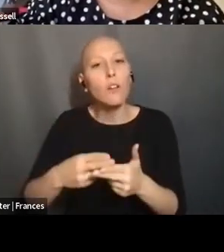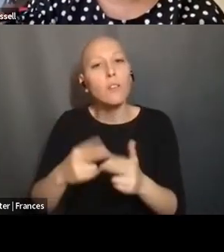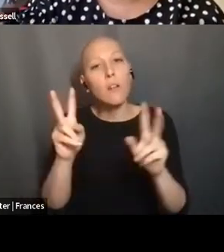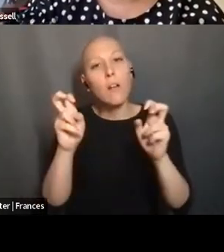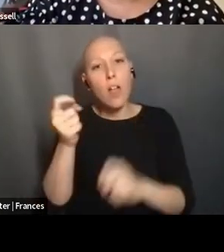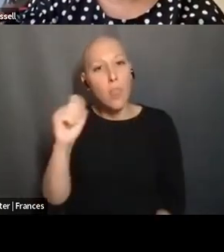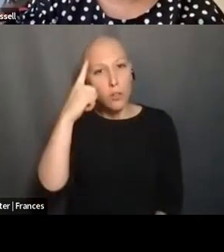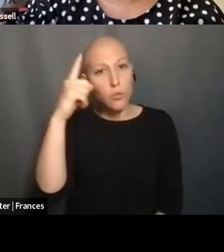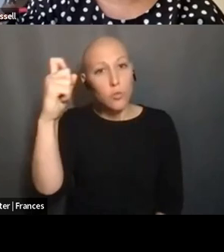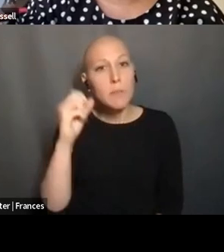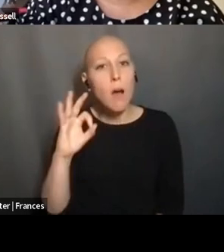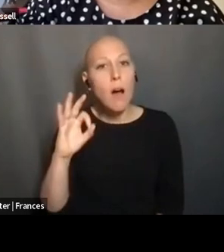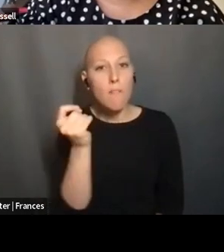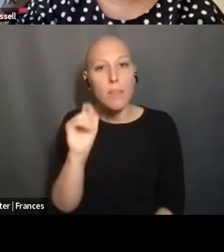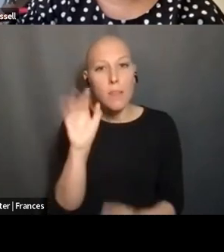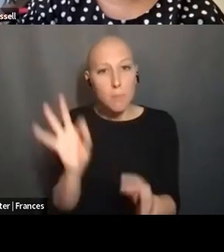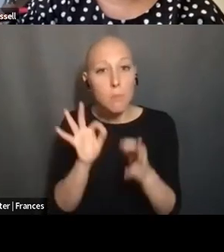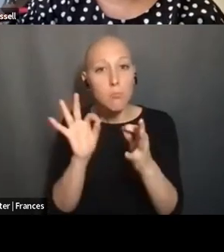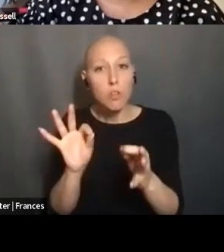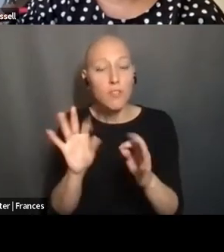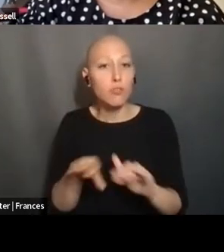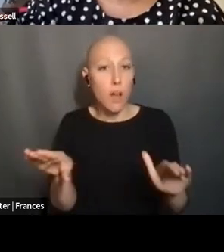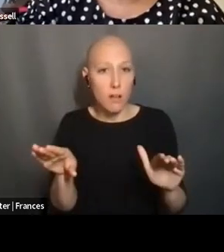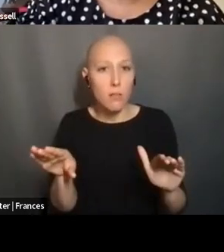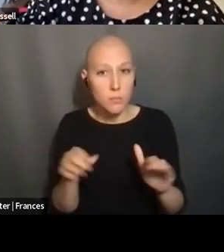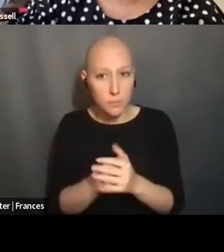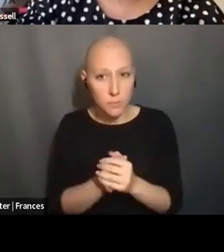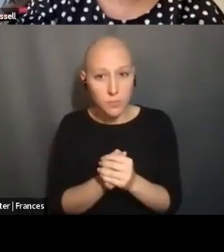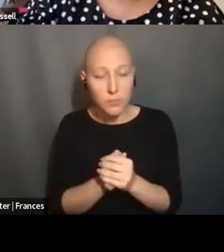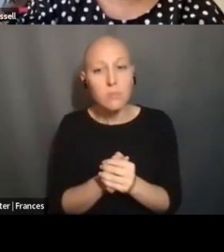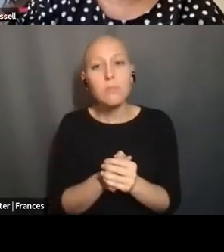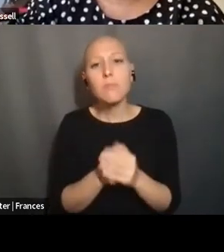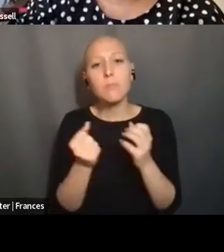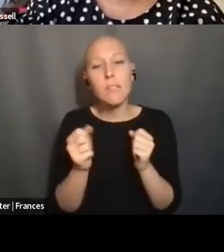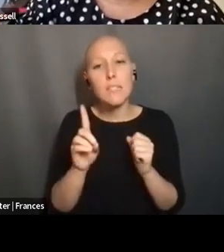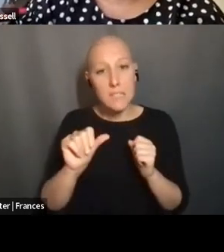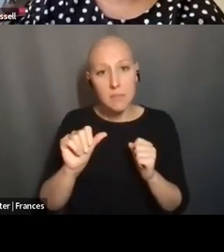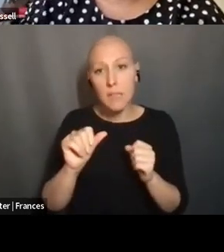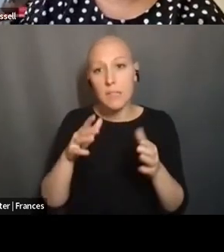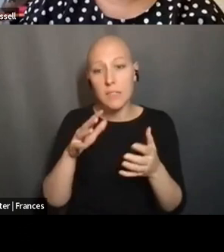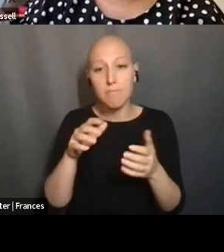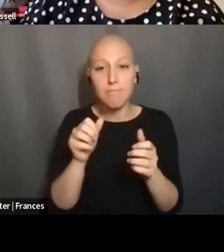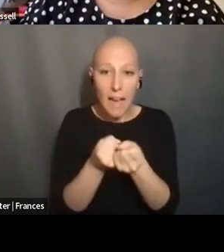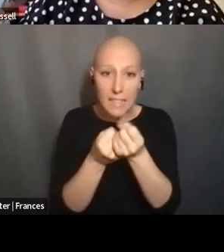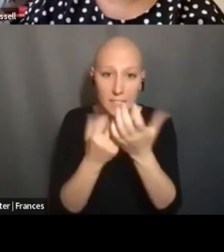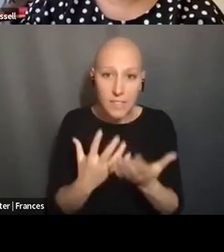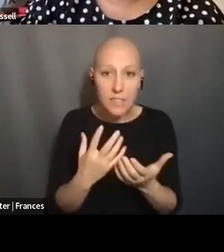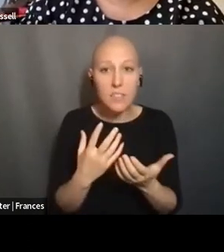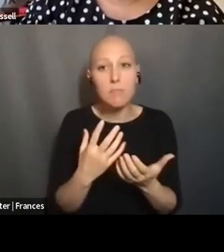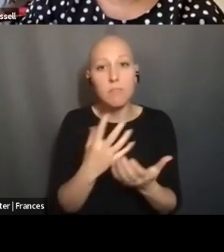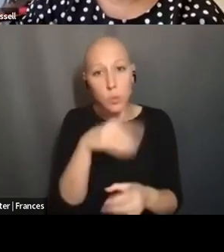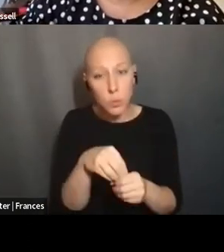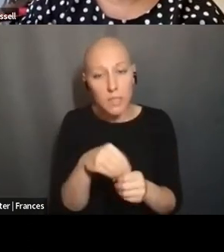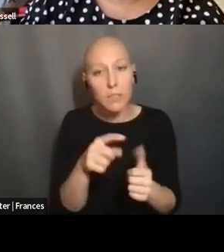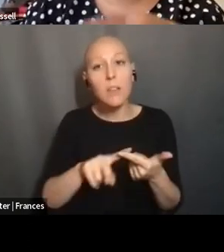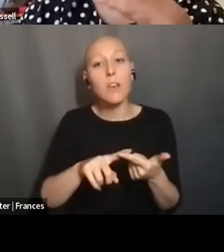Eric Perrins and Adrian Ash, a disabilities activist, on prenatal testing and disability rights. And